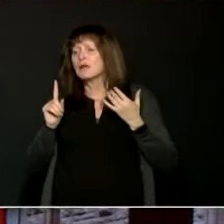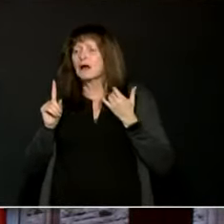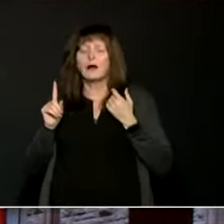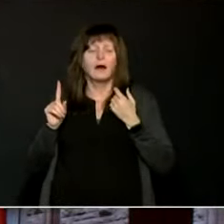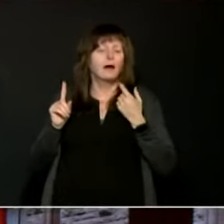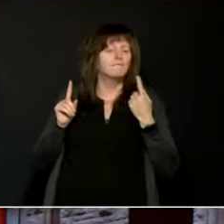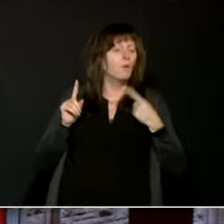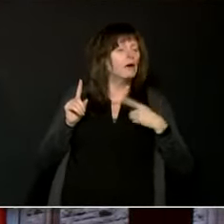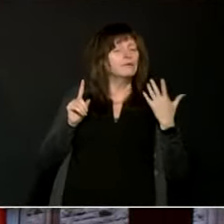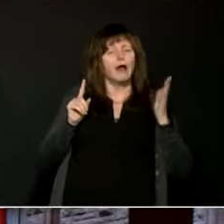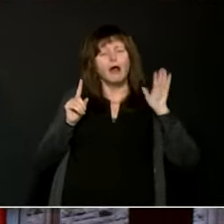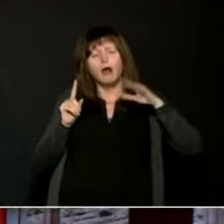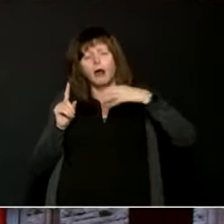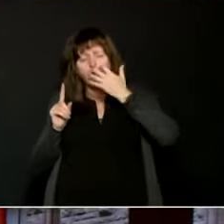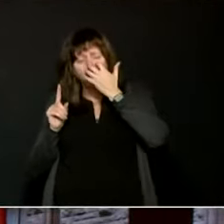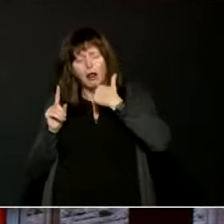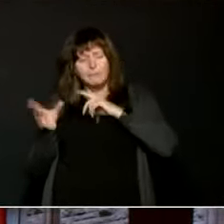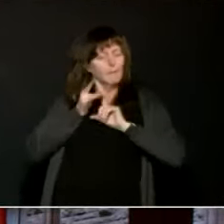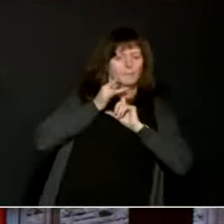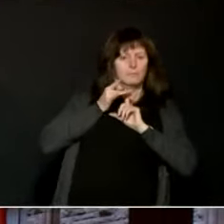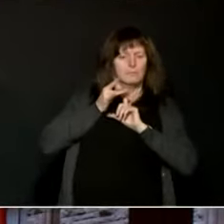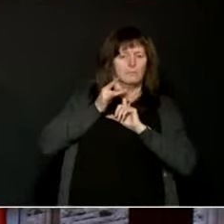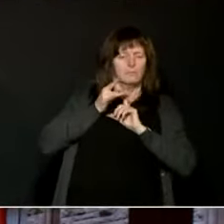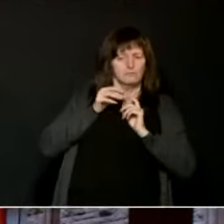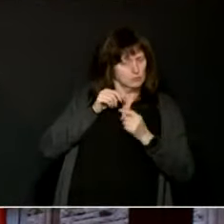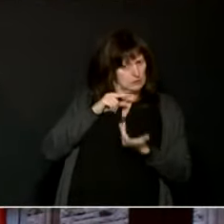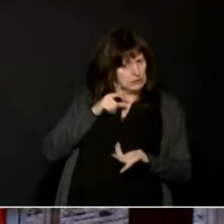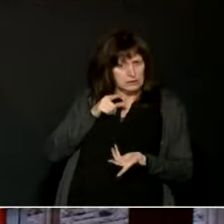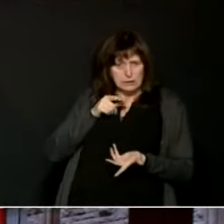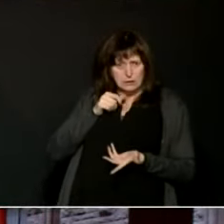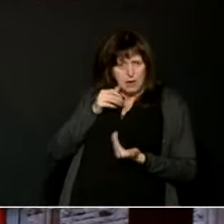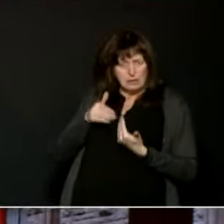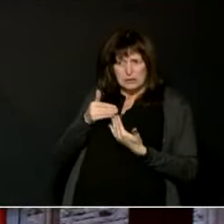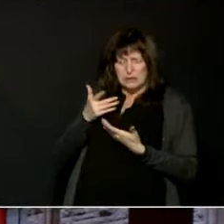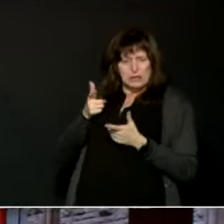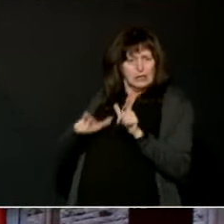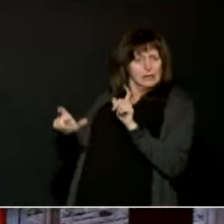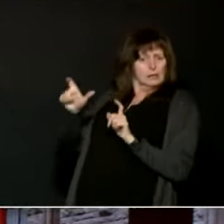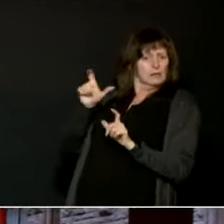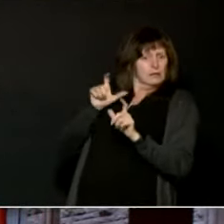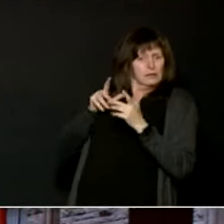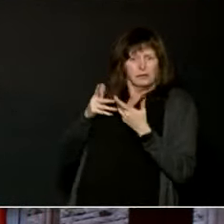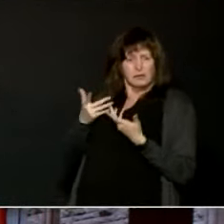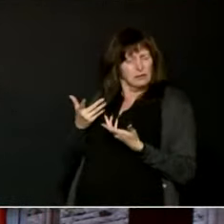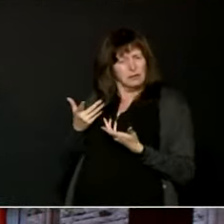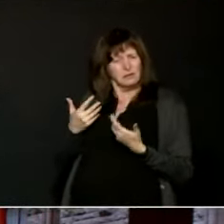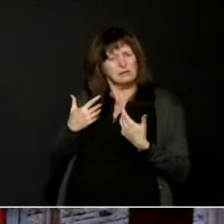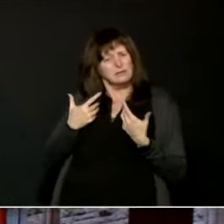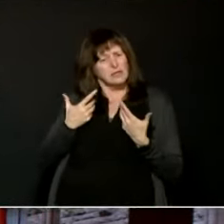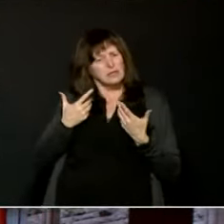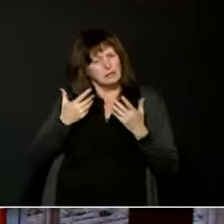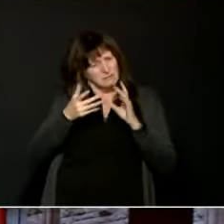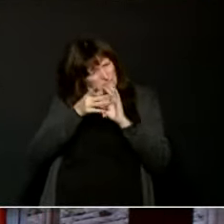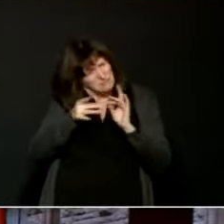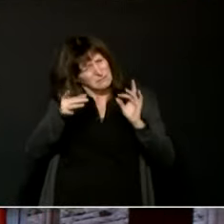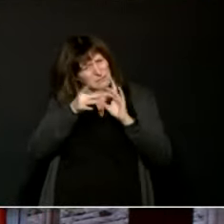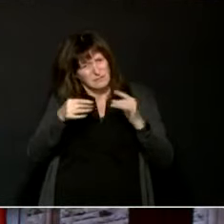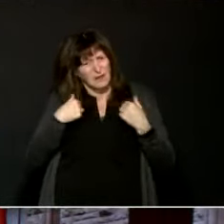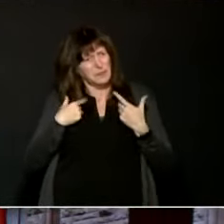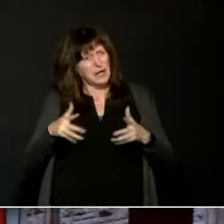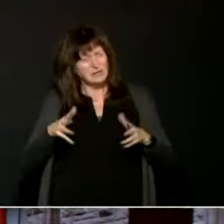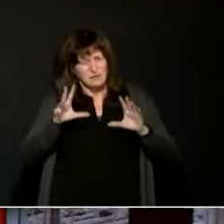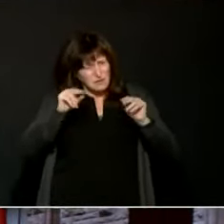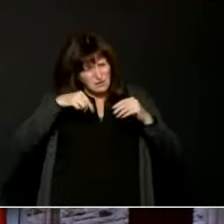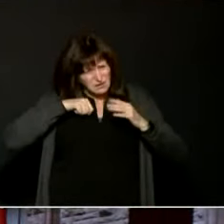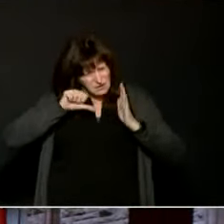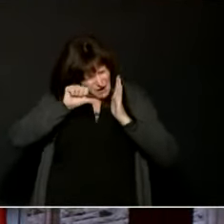your congregate only in your household. These are not just sort of casual comments. These are really necessary and critical at this time if we're going to